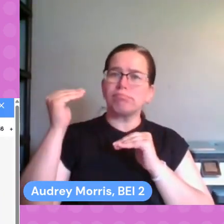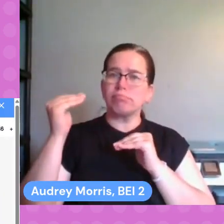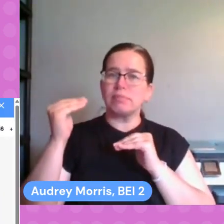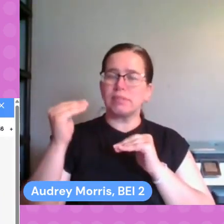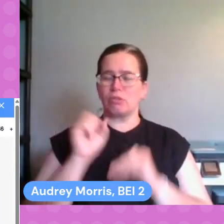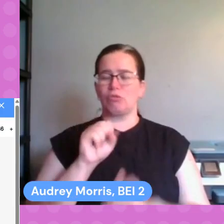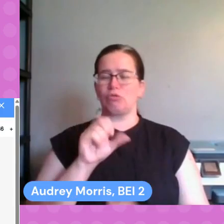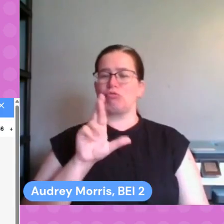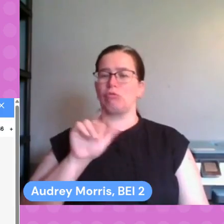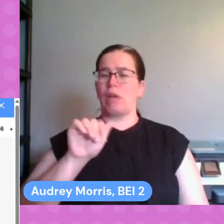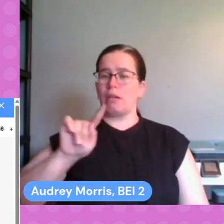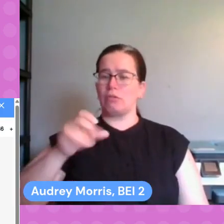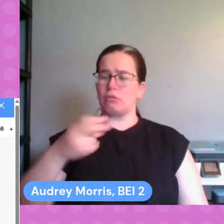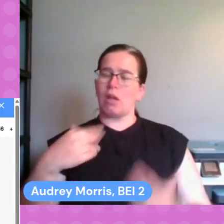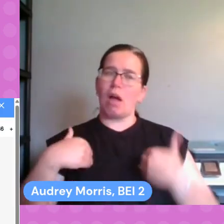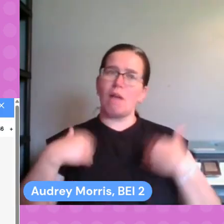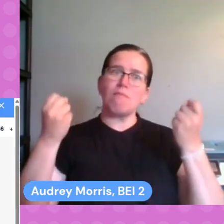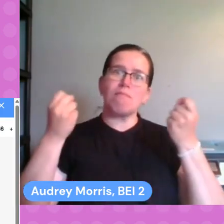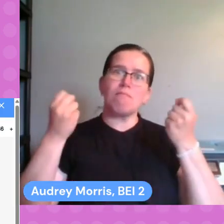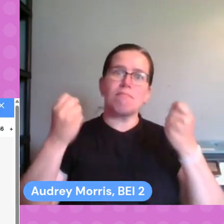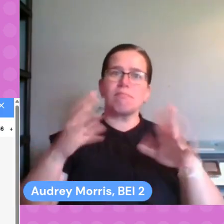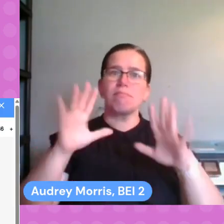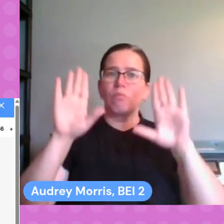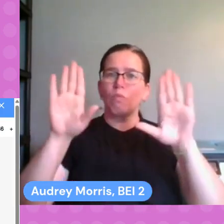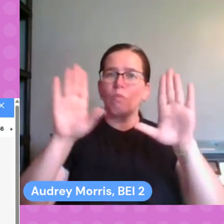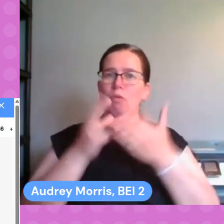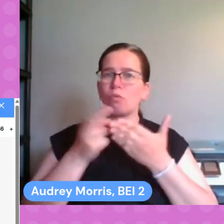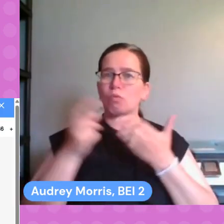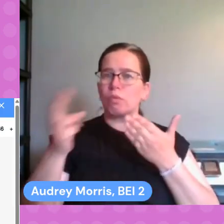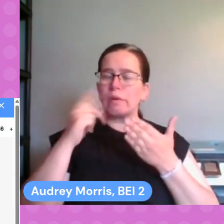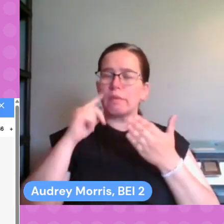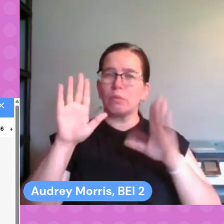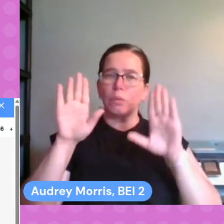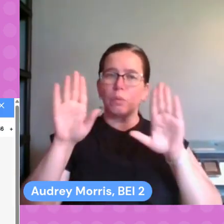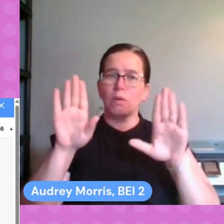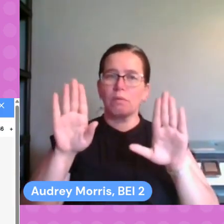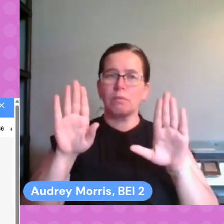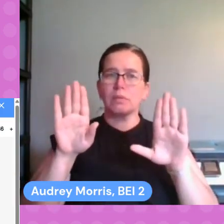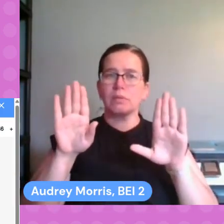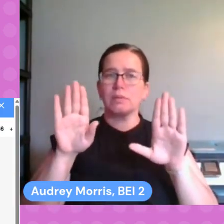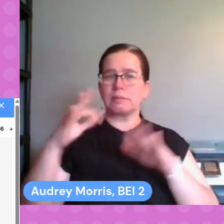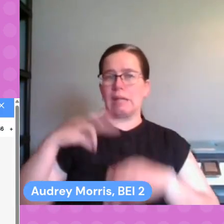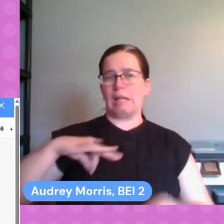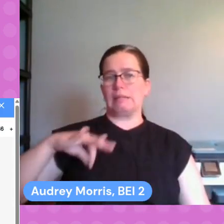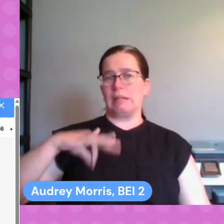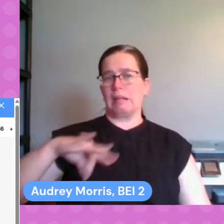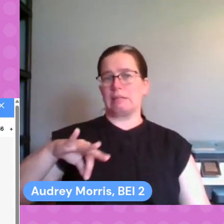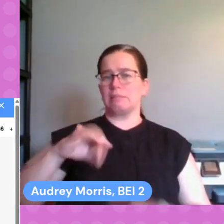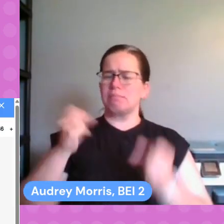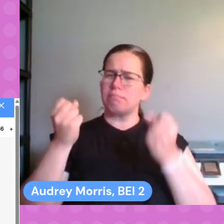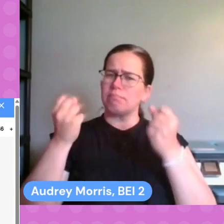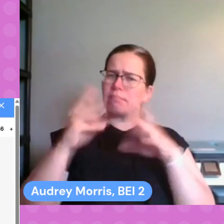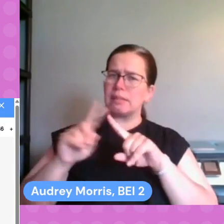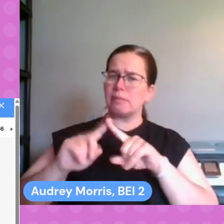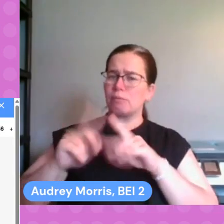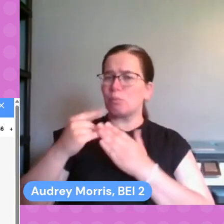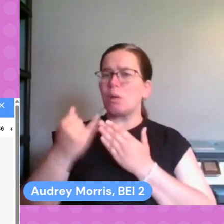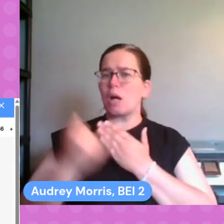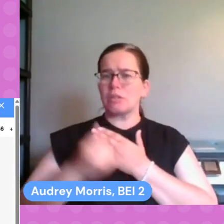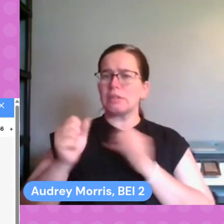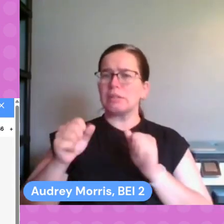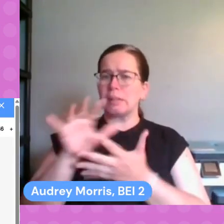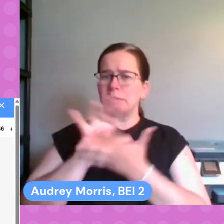is a huge, huge resource of incredible assets. There's all kinds of projects for remixing,